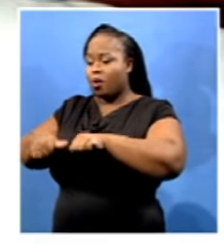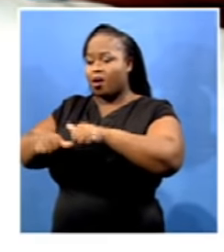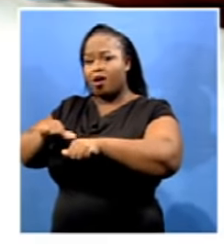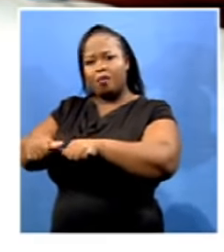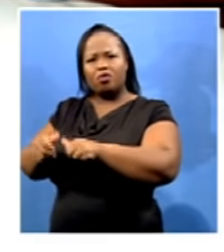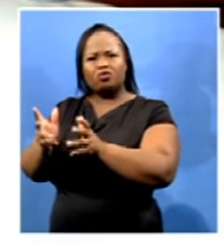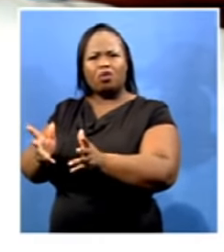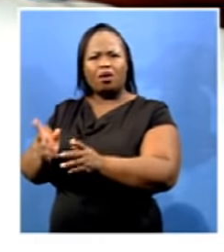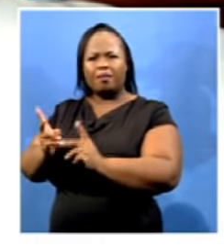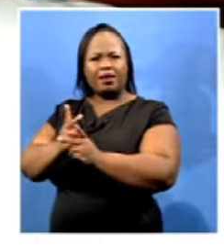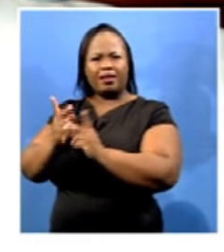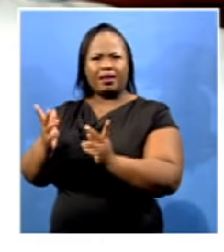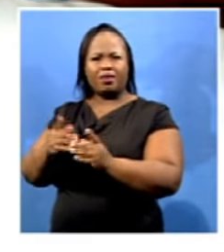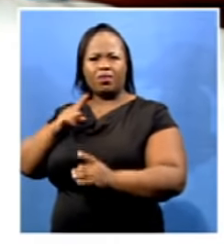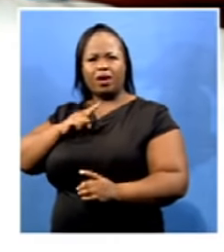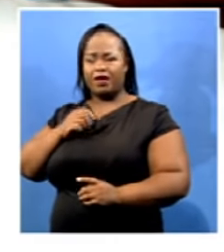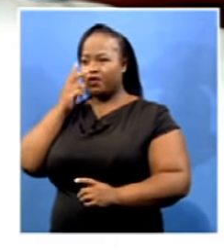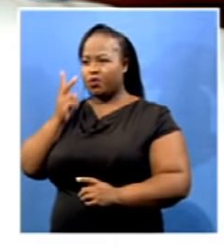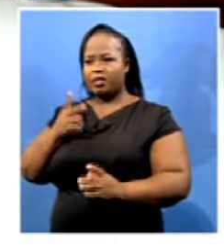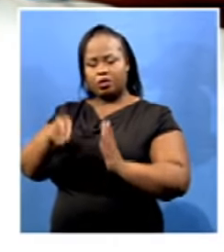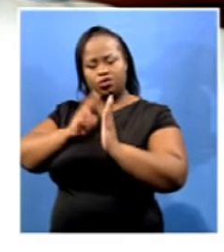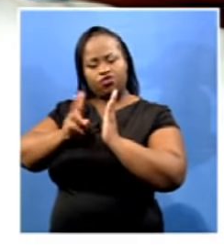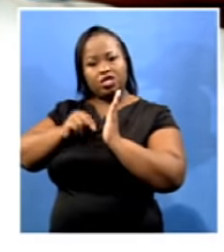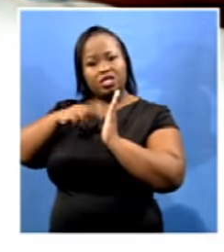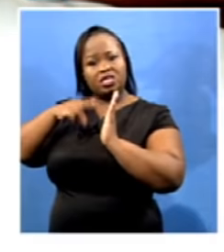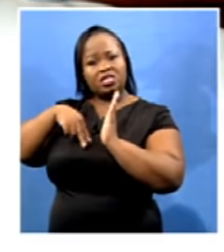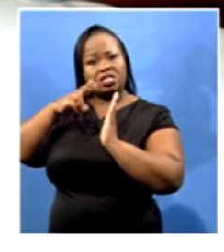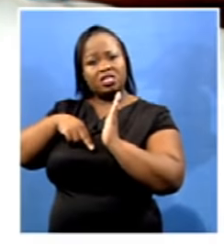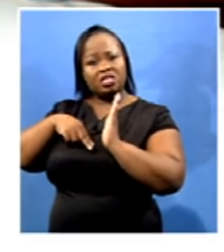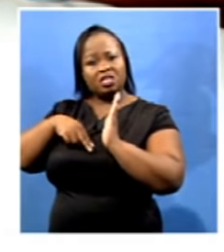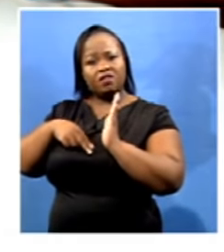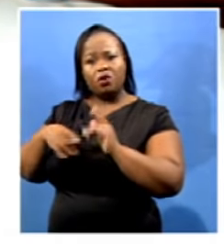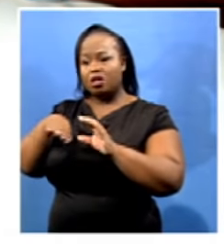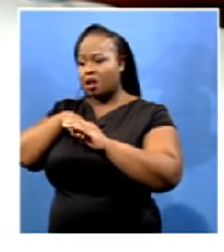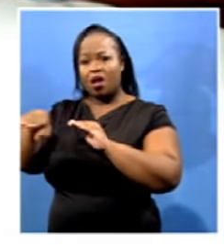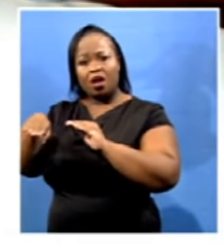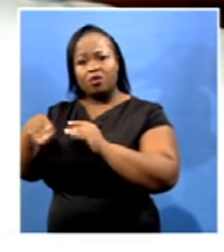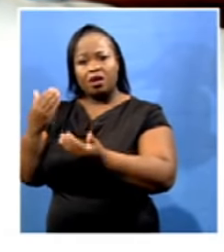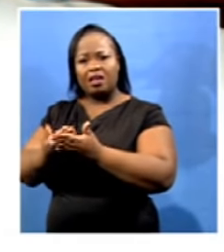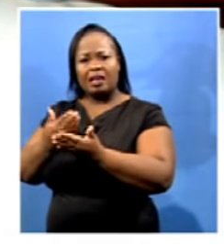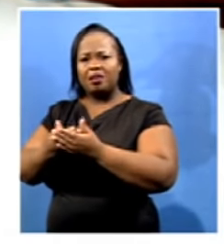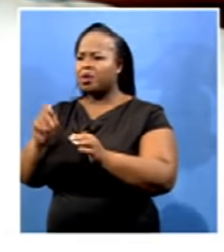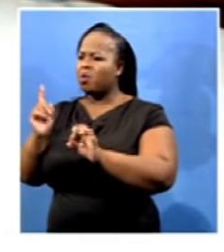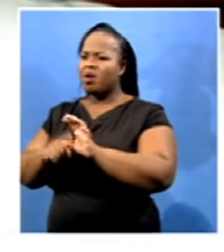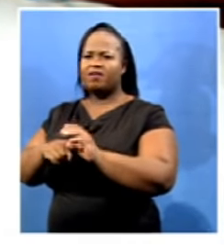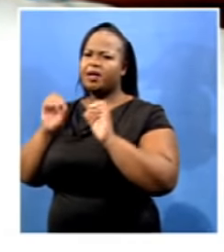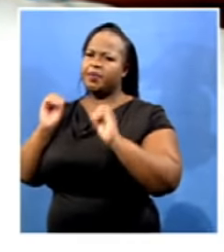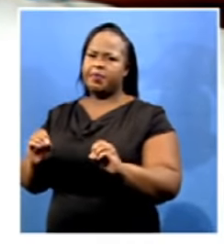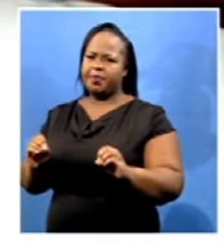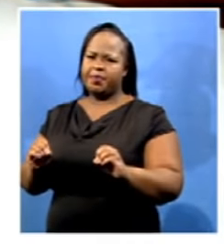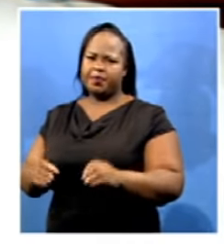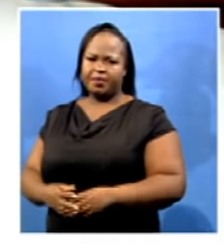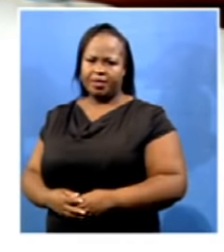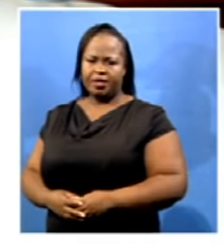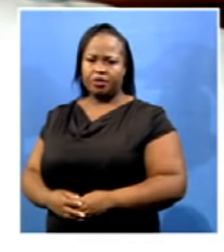Because if you read the requirements for parole, he does not meet one of the requirements for parole. And when